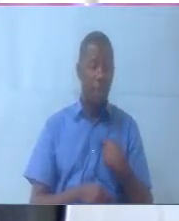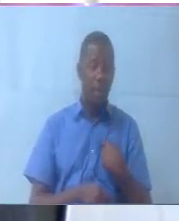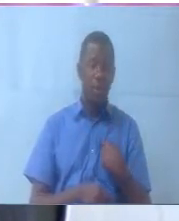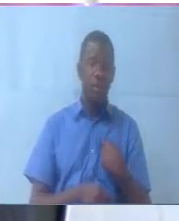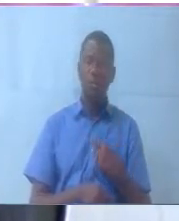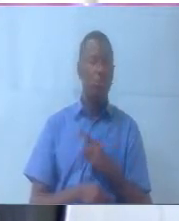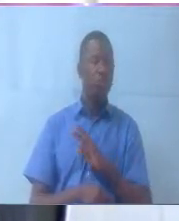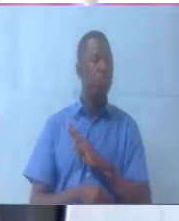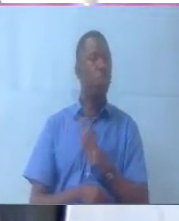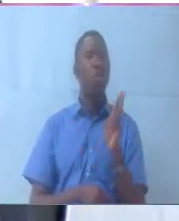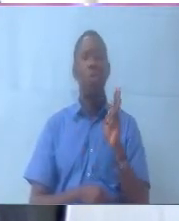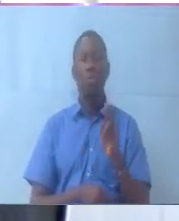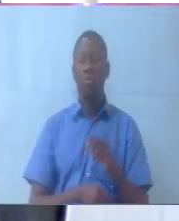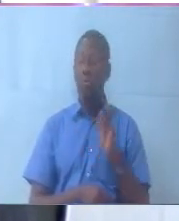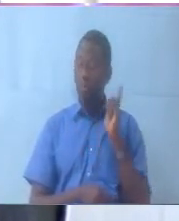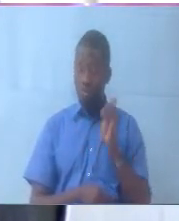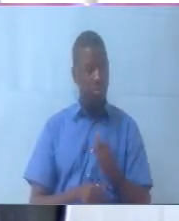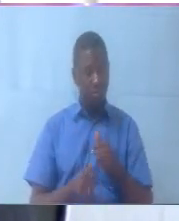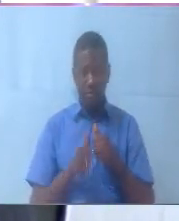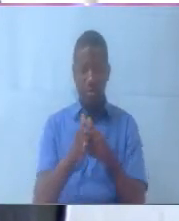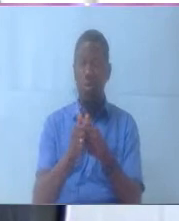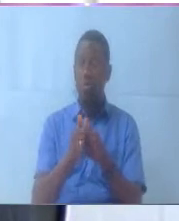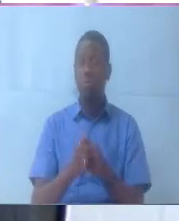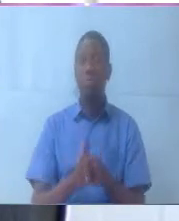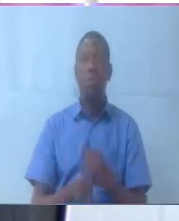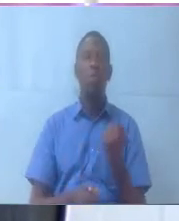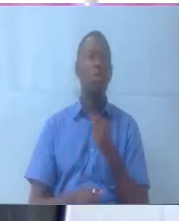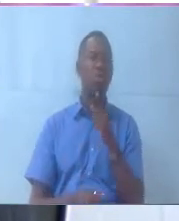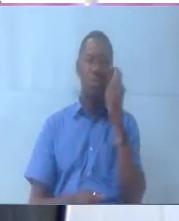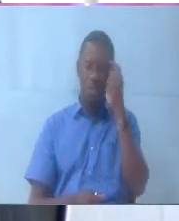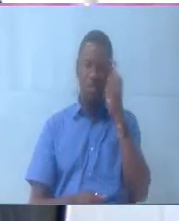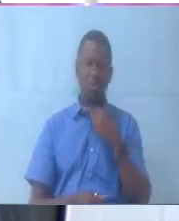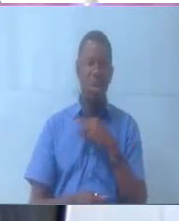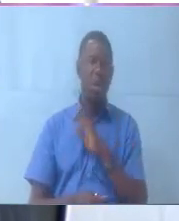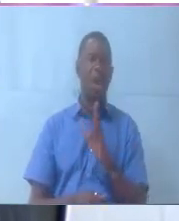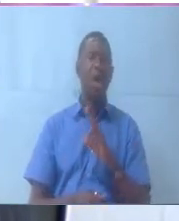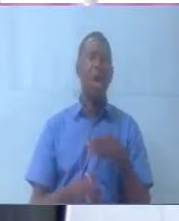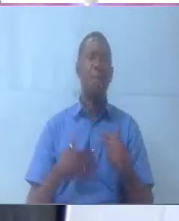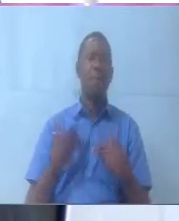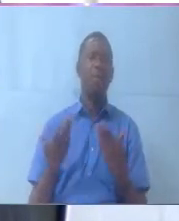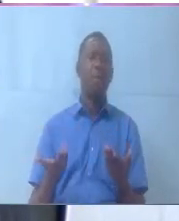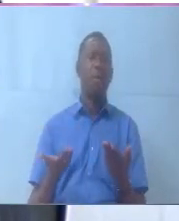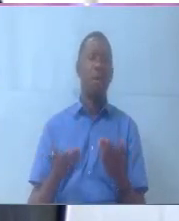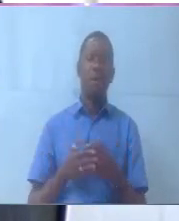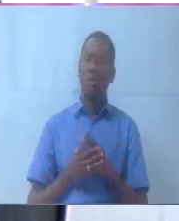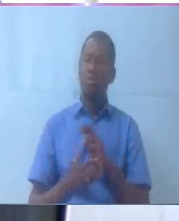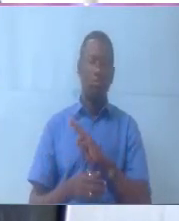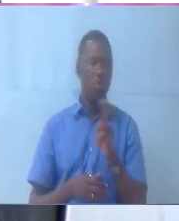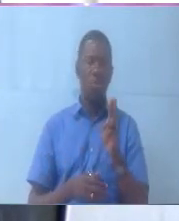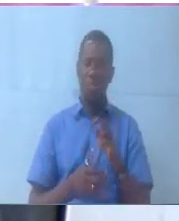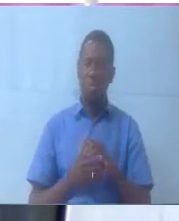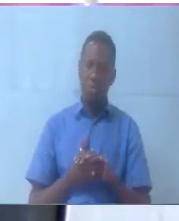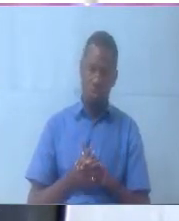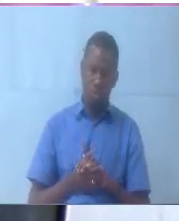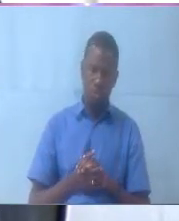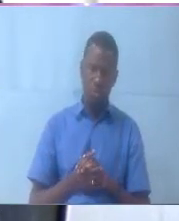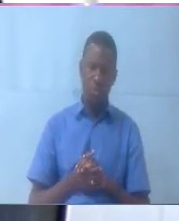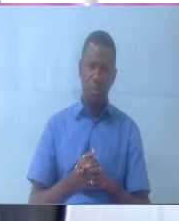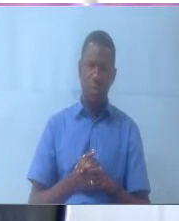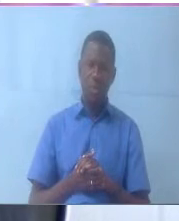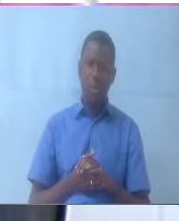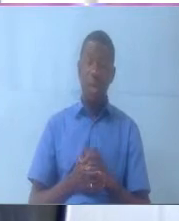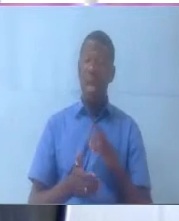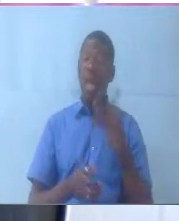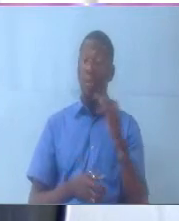la kito nyin to kafo ngatu je kafo ko atelman sewo purunte nga kito nyin tamandi. If you feel I am biased,